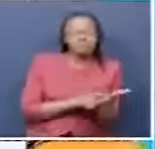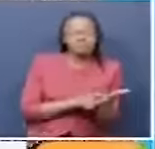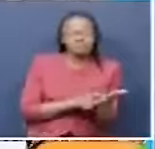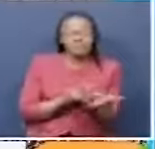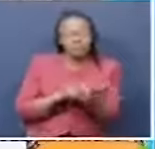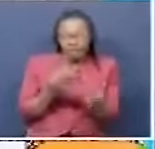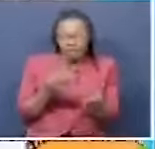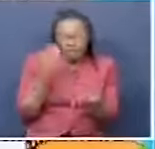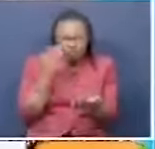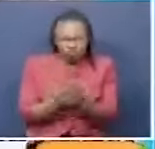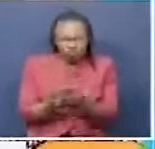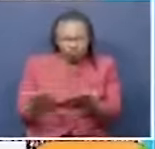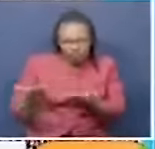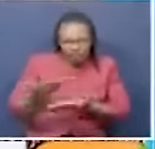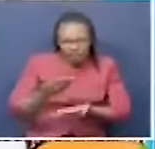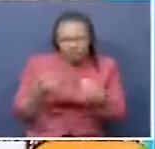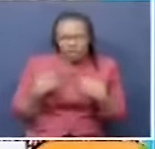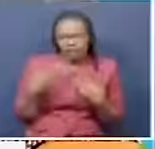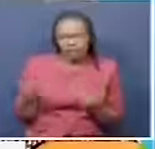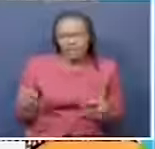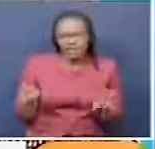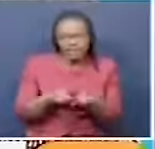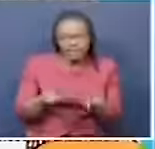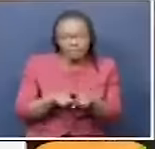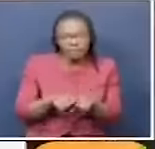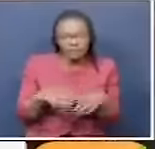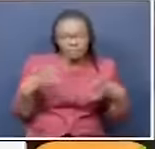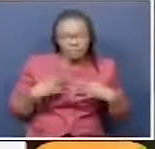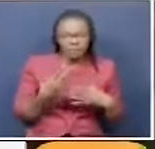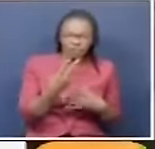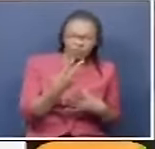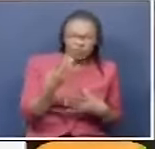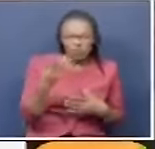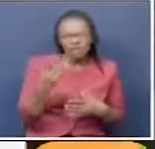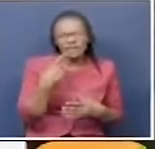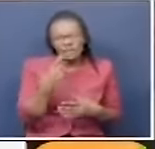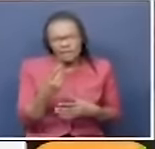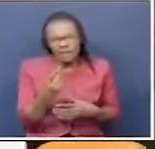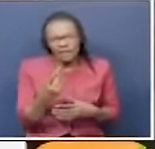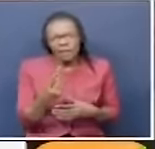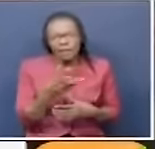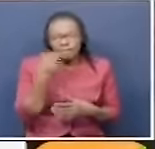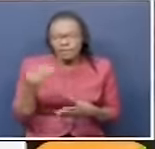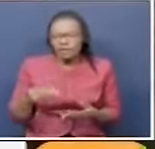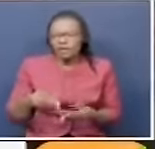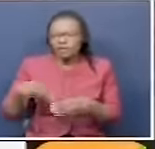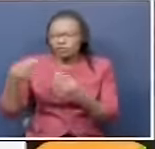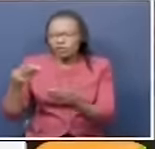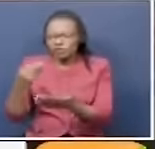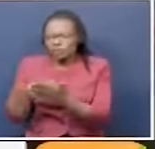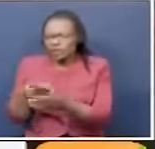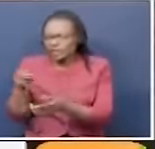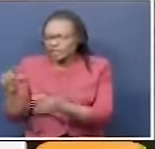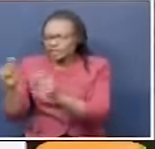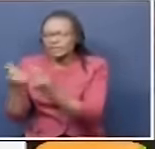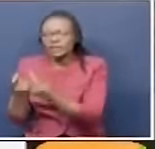that negotiation is happening within the same circles, and you're two people, three people are saying, look, fund this team. And obviously, Raila is the